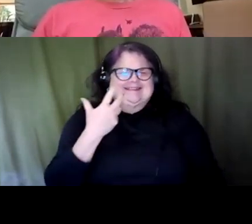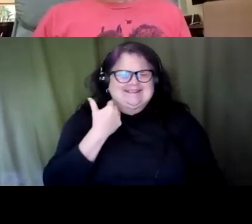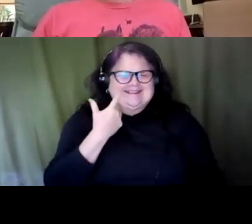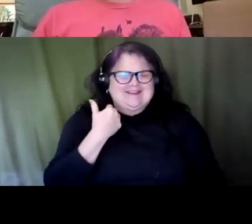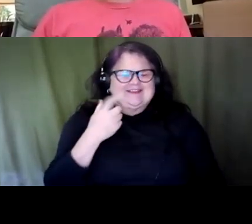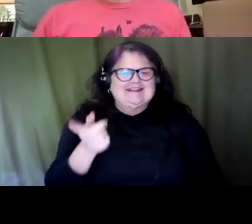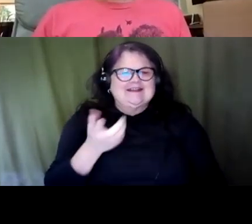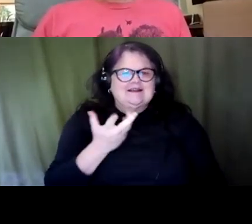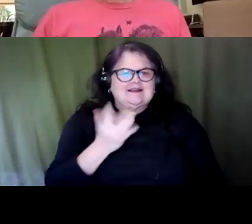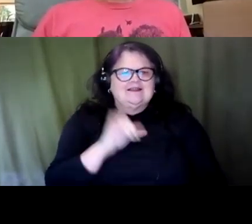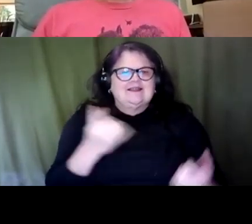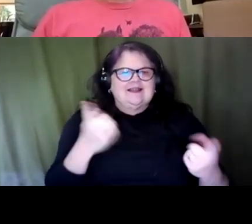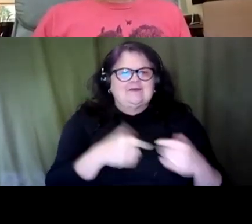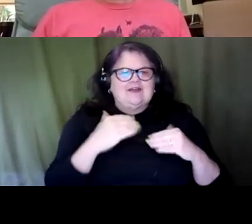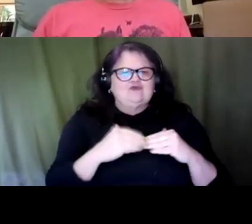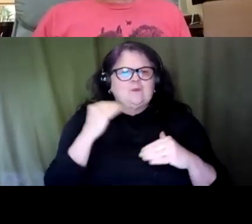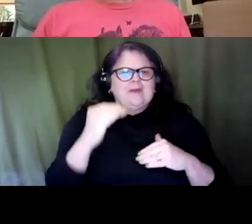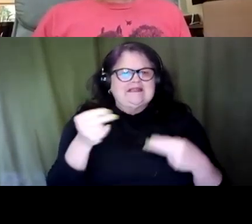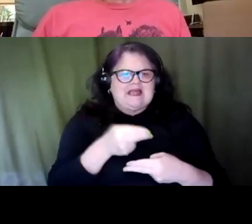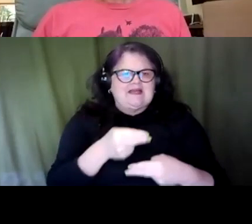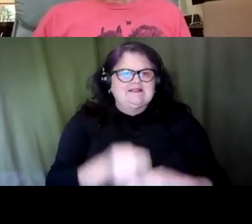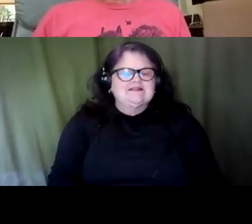this is what happens when you have too many slides.